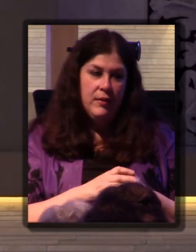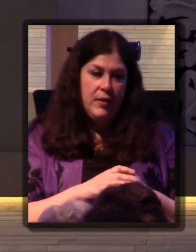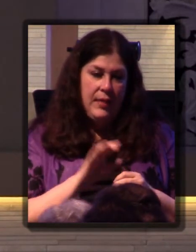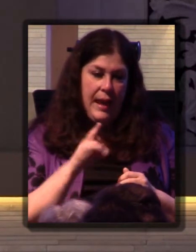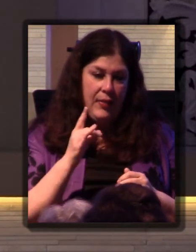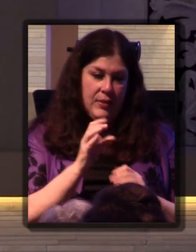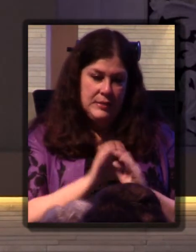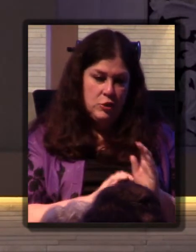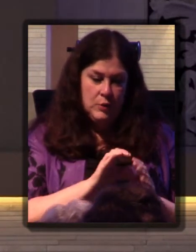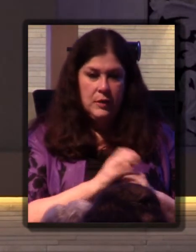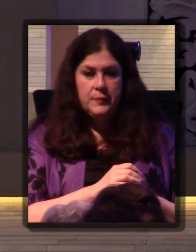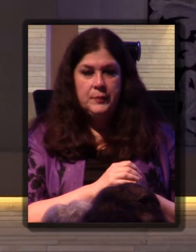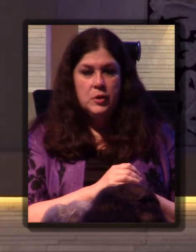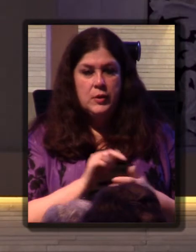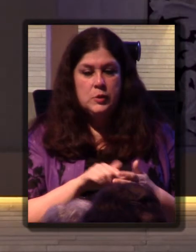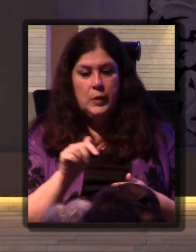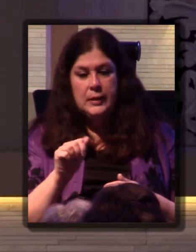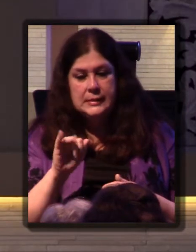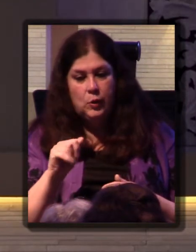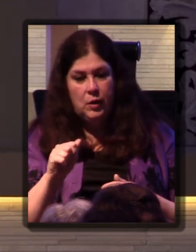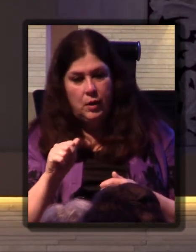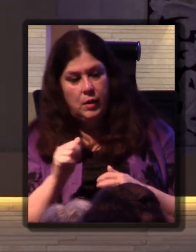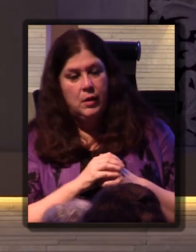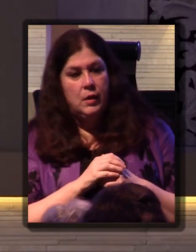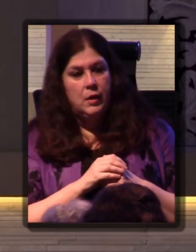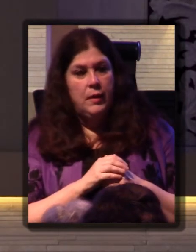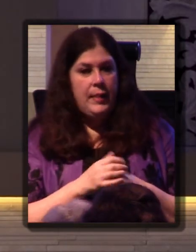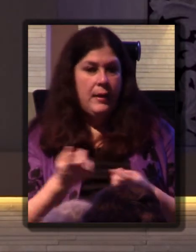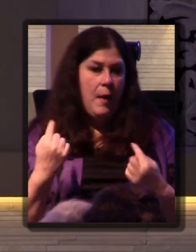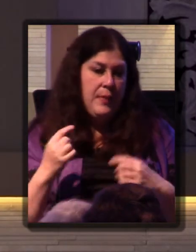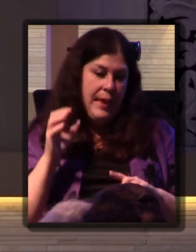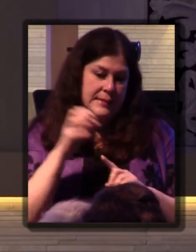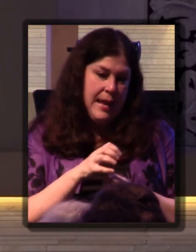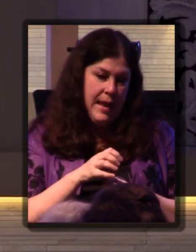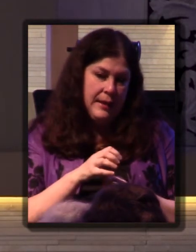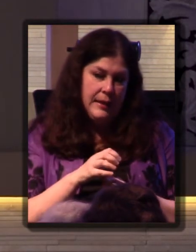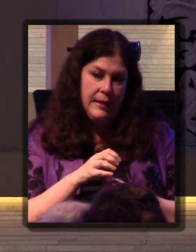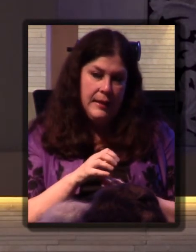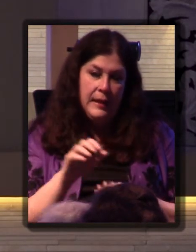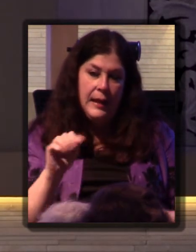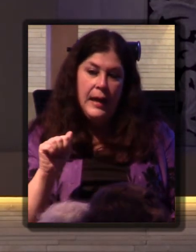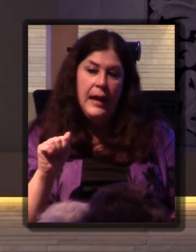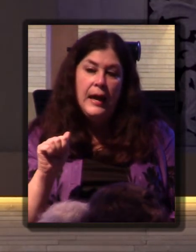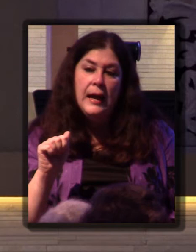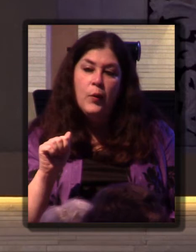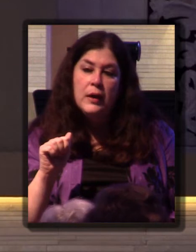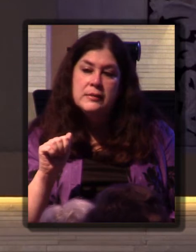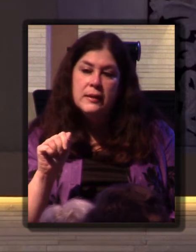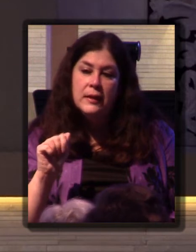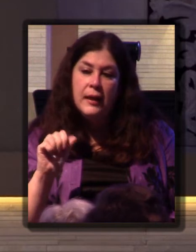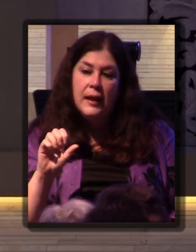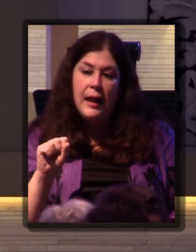end of the 8th century. And so this is when Assyria is ascendant. And they come and they attack Ashdod, which is on the